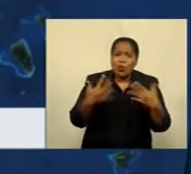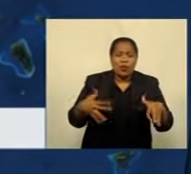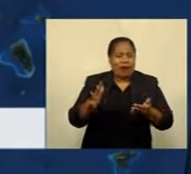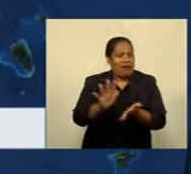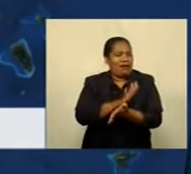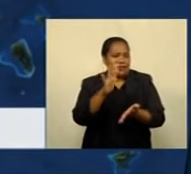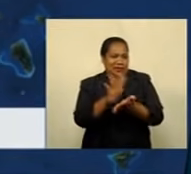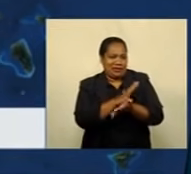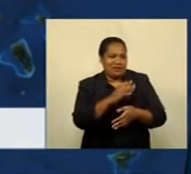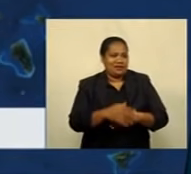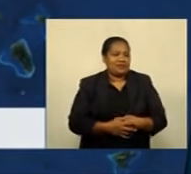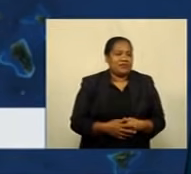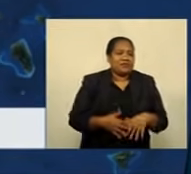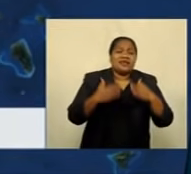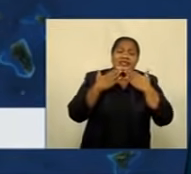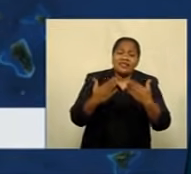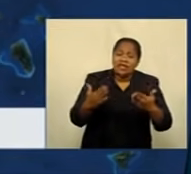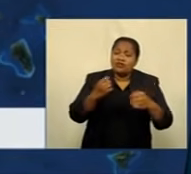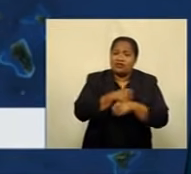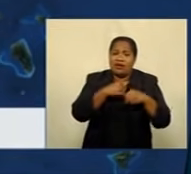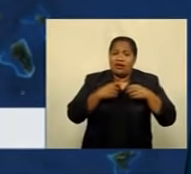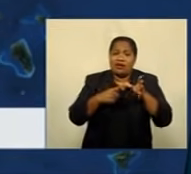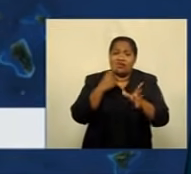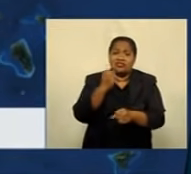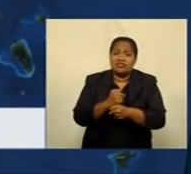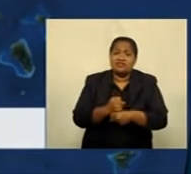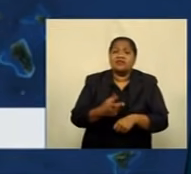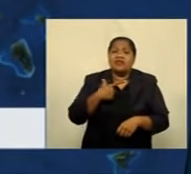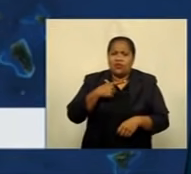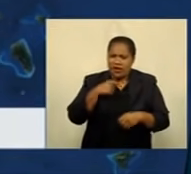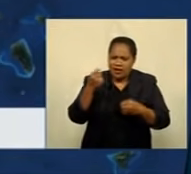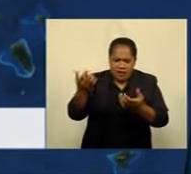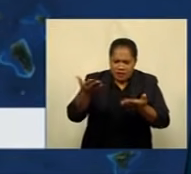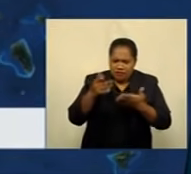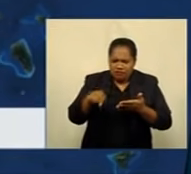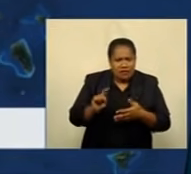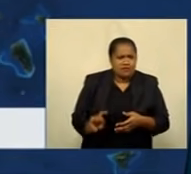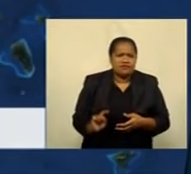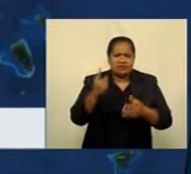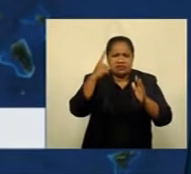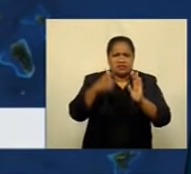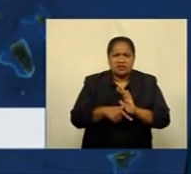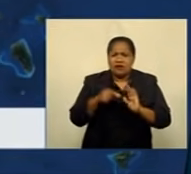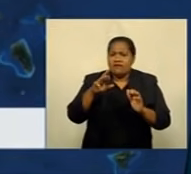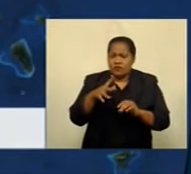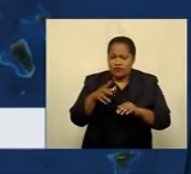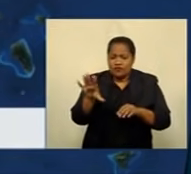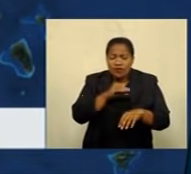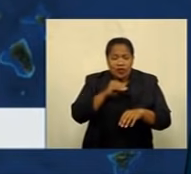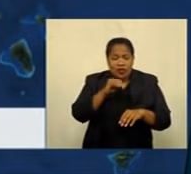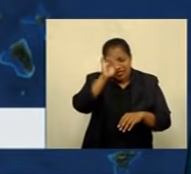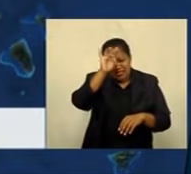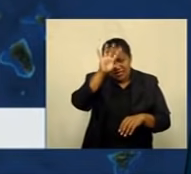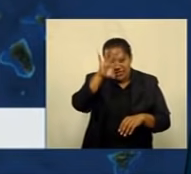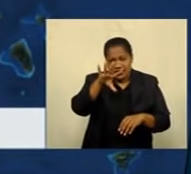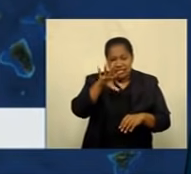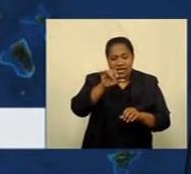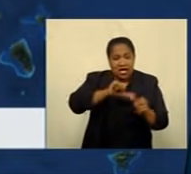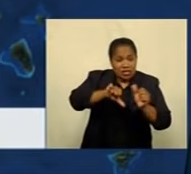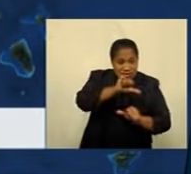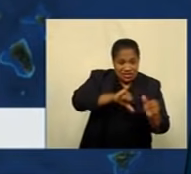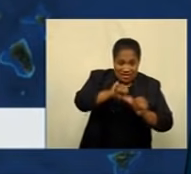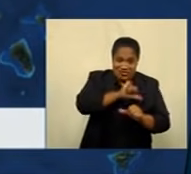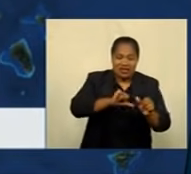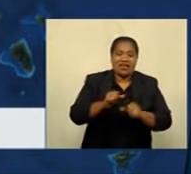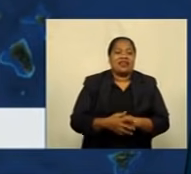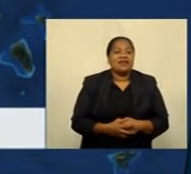our AG, first of all, to bringing such an initiative for the first time for the taxi association, for the taxi operators,